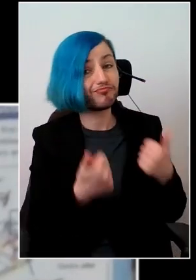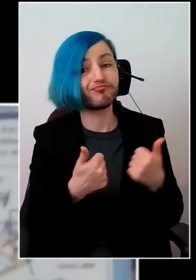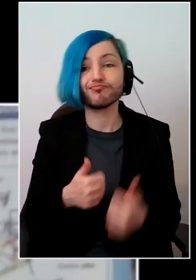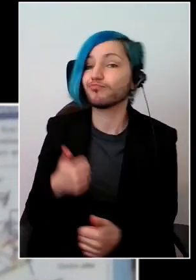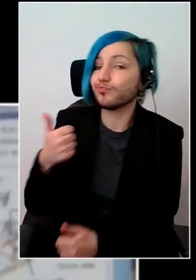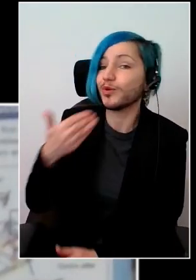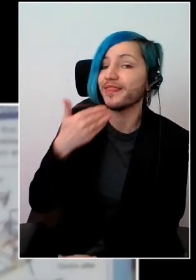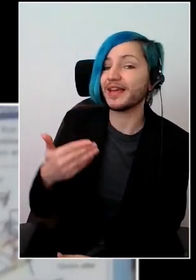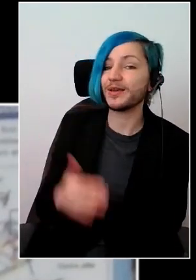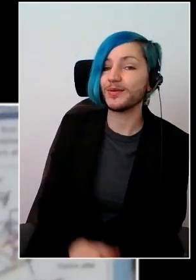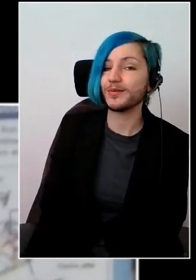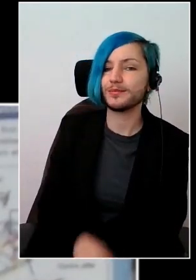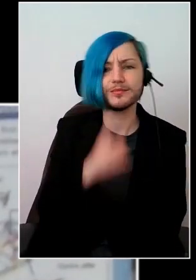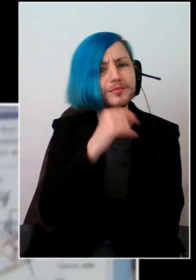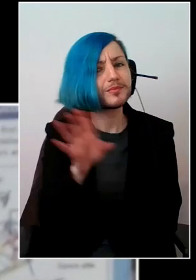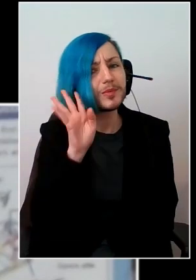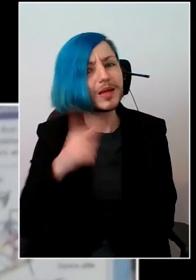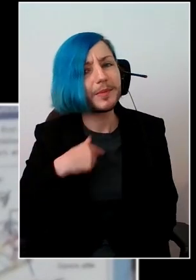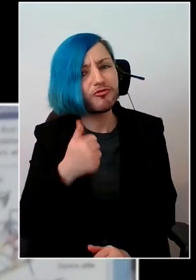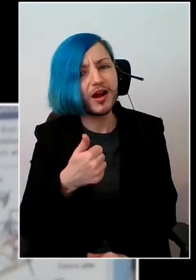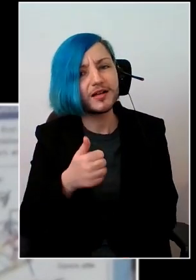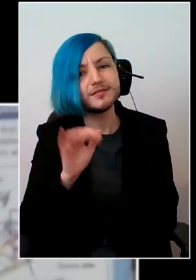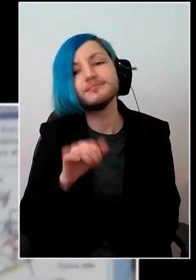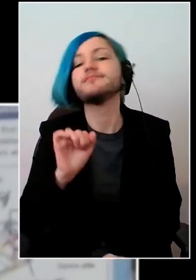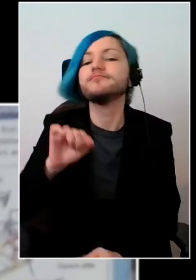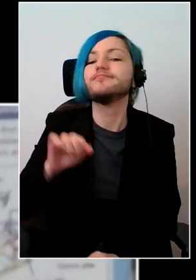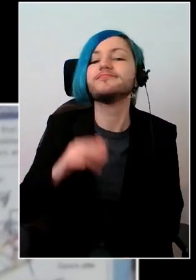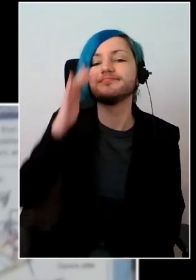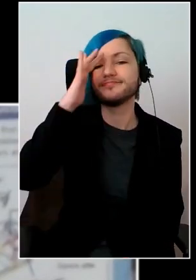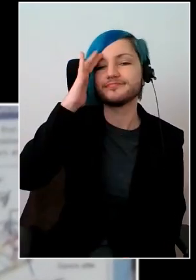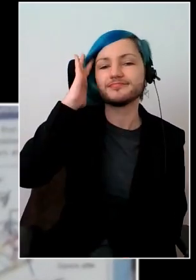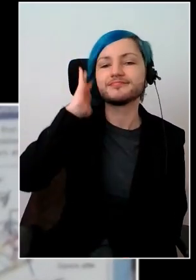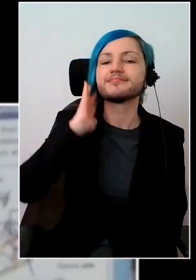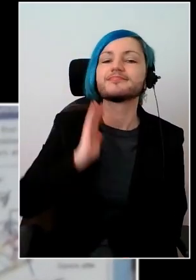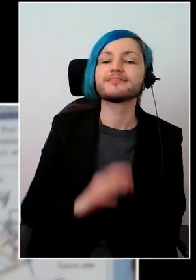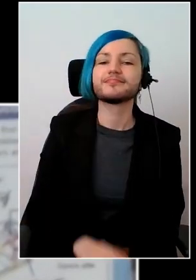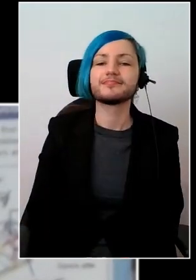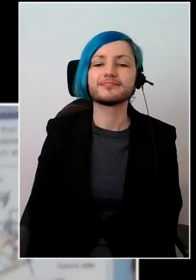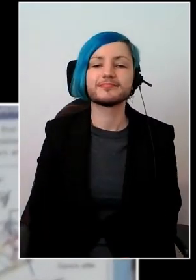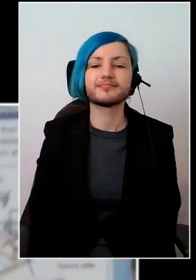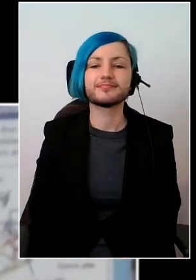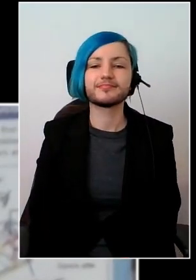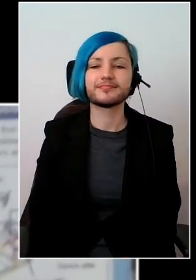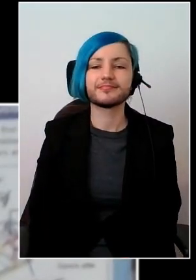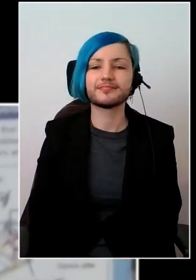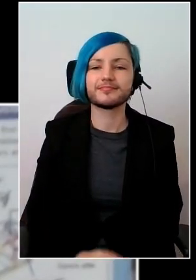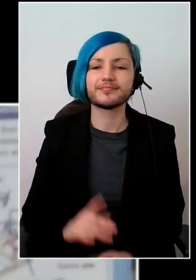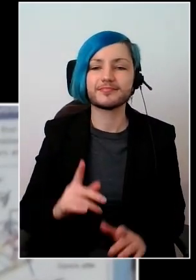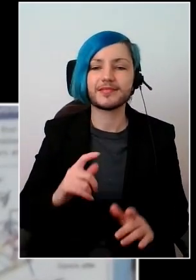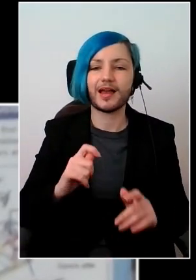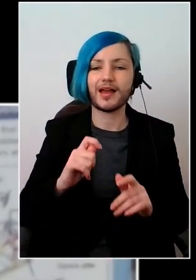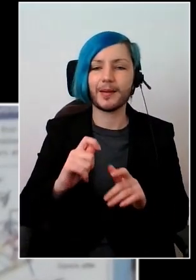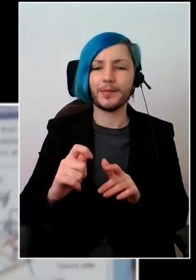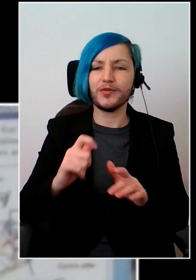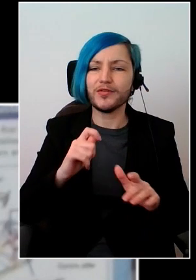Can you hear us okay? Yeah, I can hear you. Shall I move the mic forward from before because it's